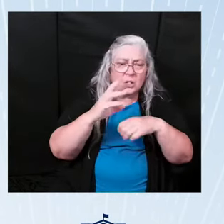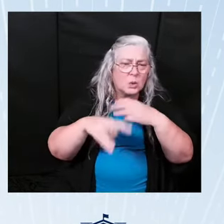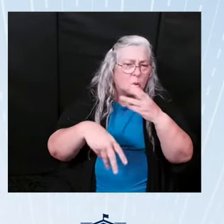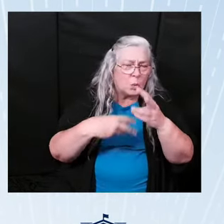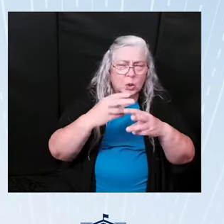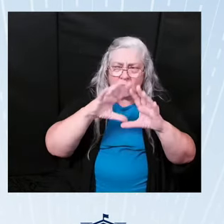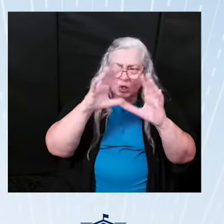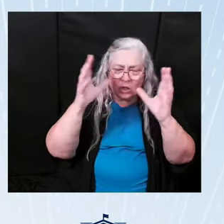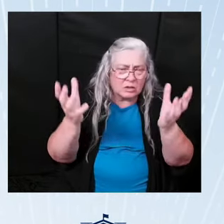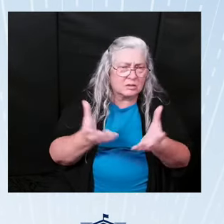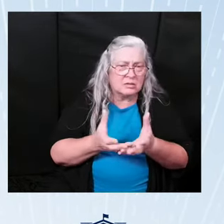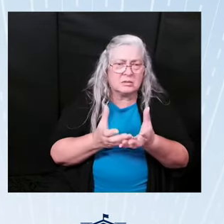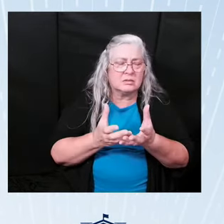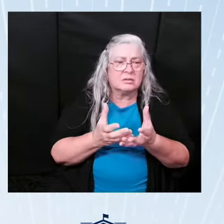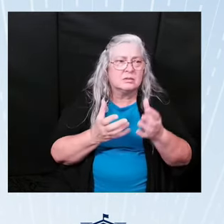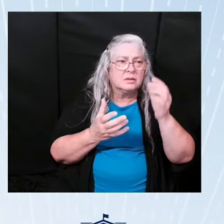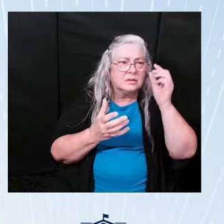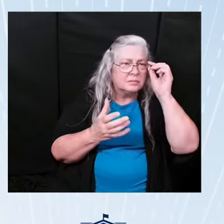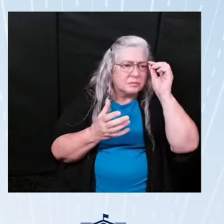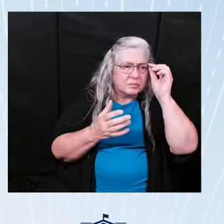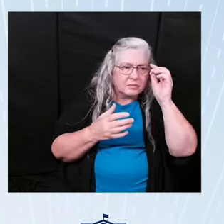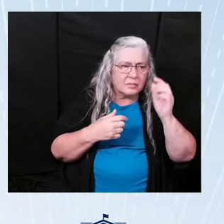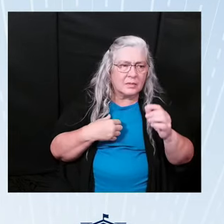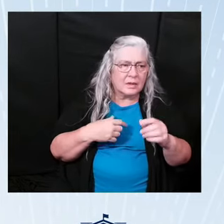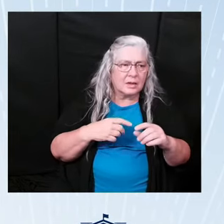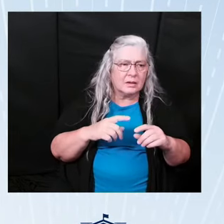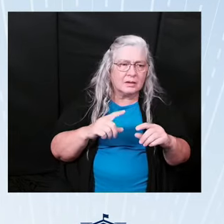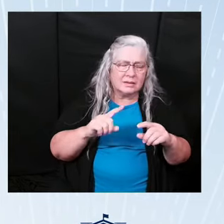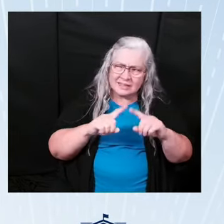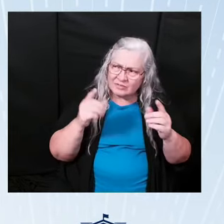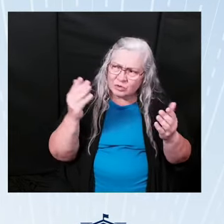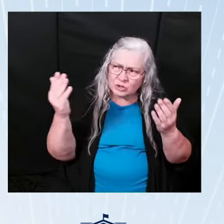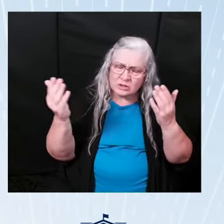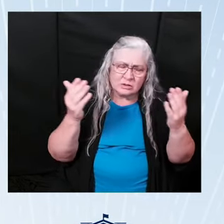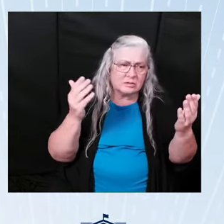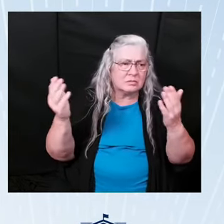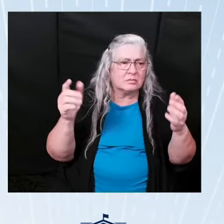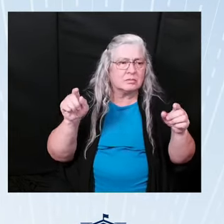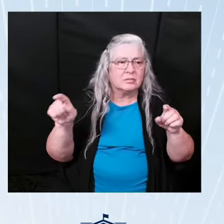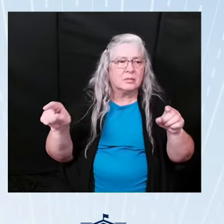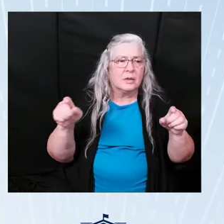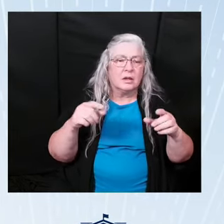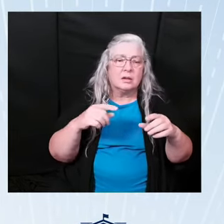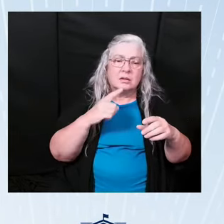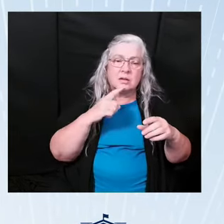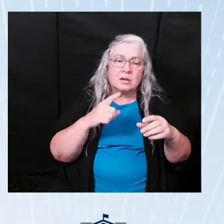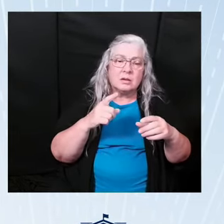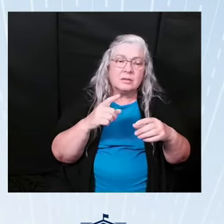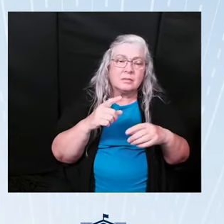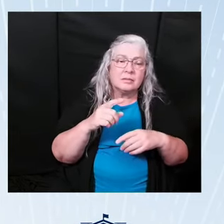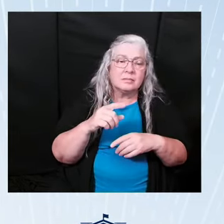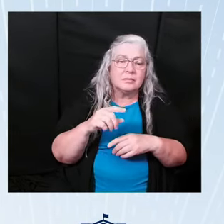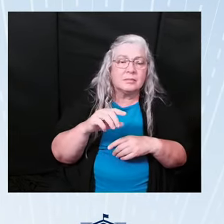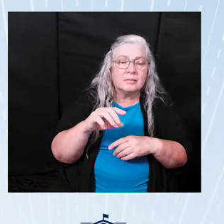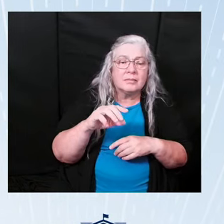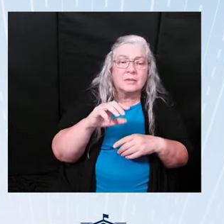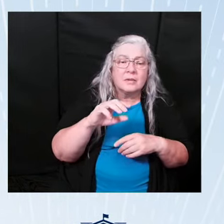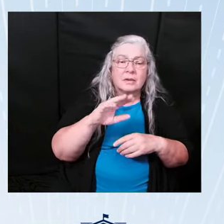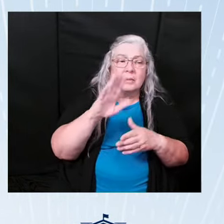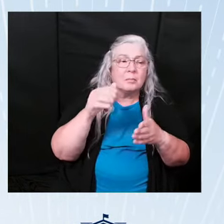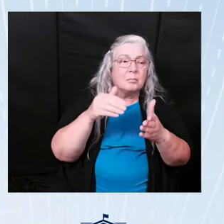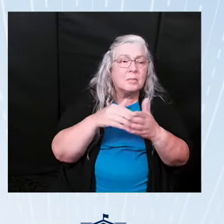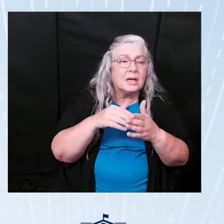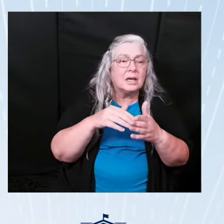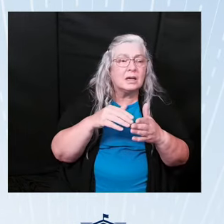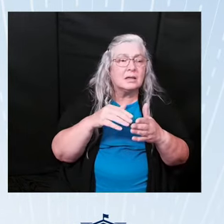on trying to get to by mid-century to a world where we're net zero, where we're taking as much carbon out of the